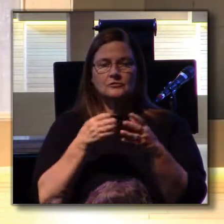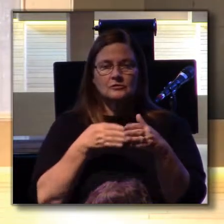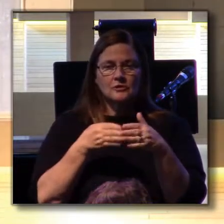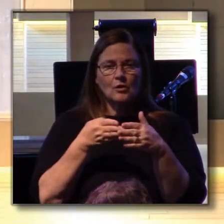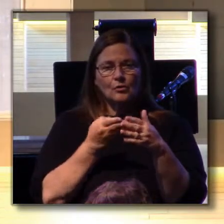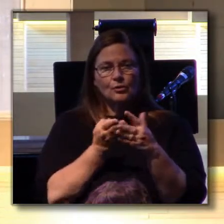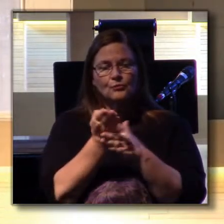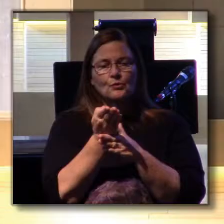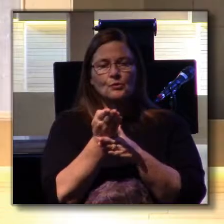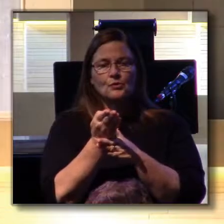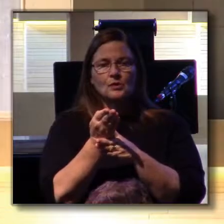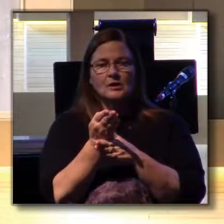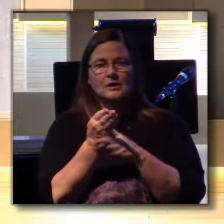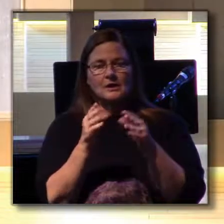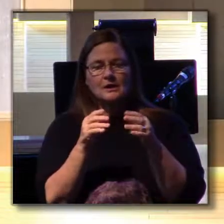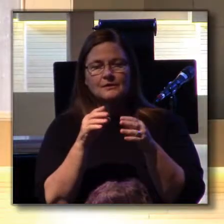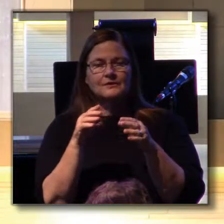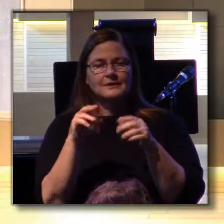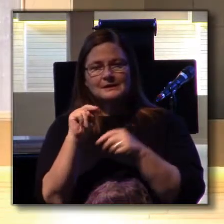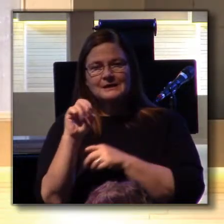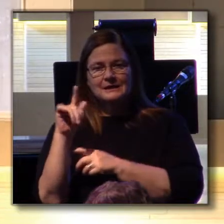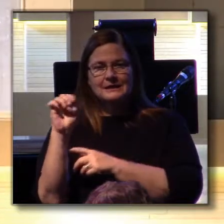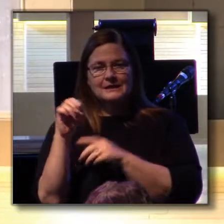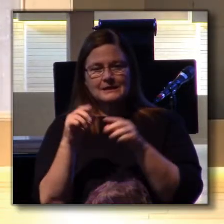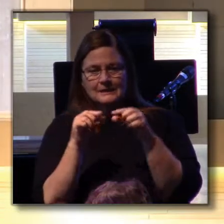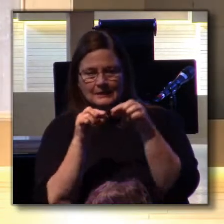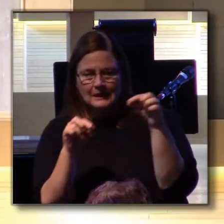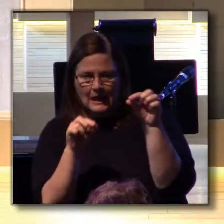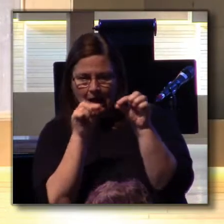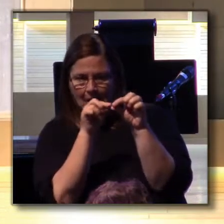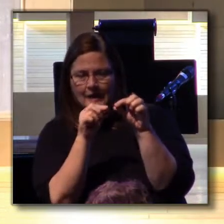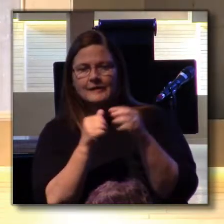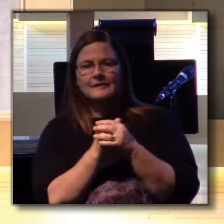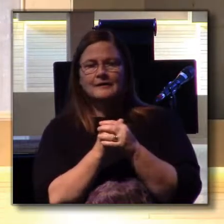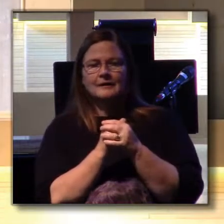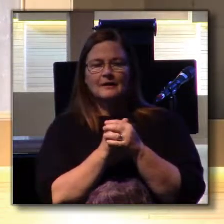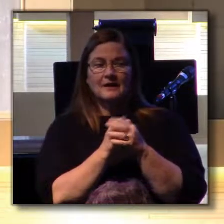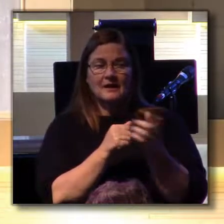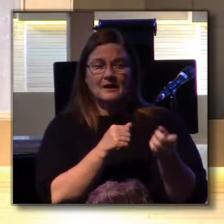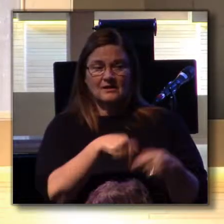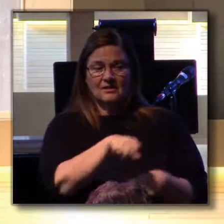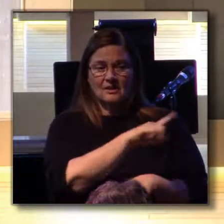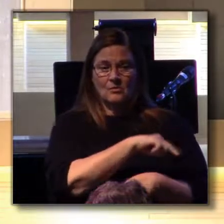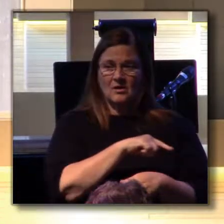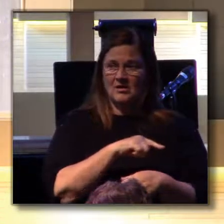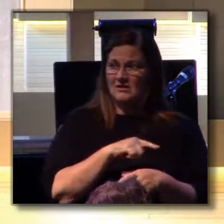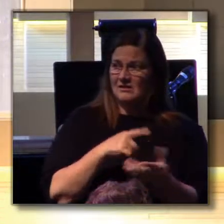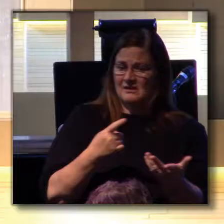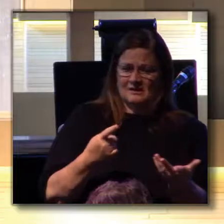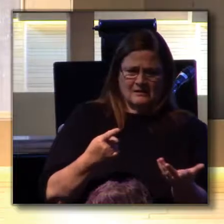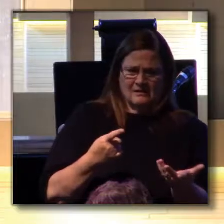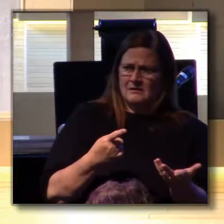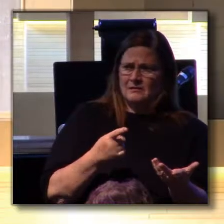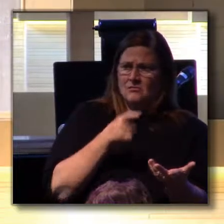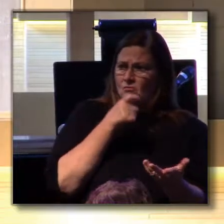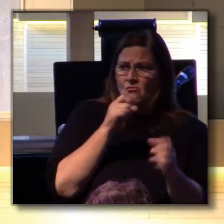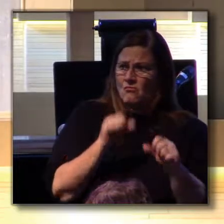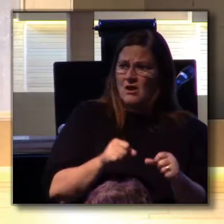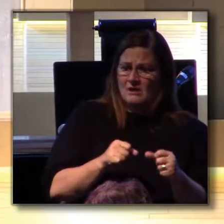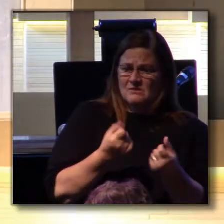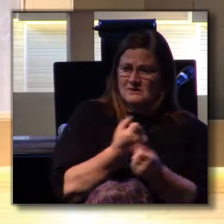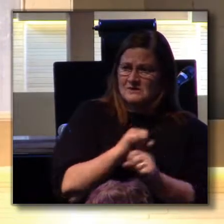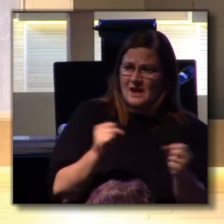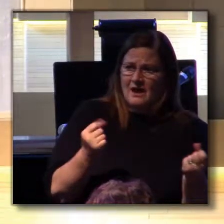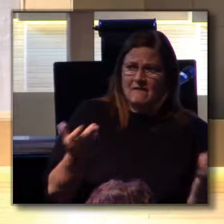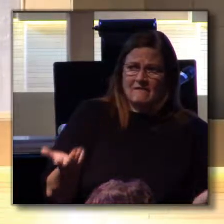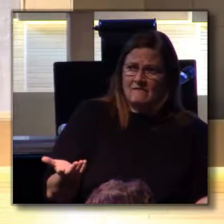They were more astonished and said to him, then who can be saved? I love this. He says, how hard it will be